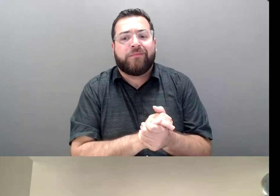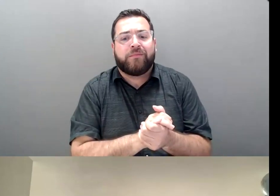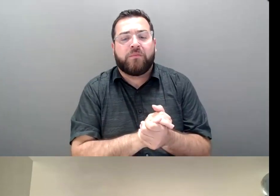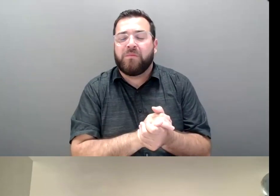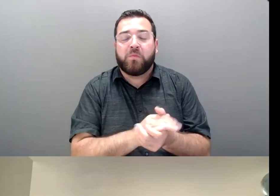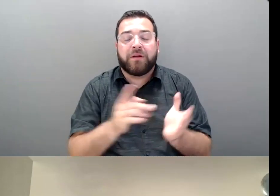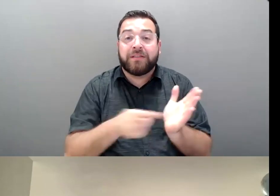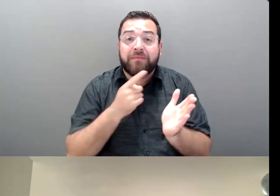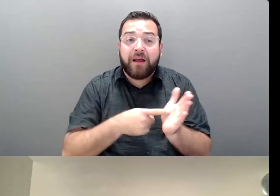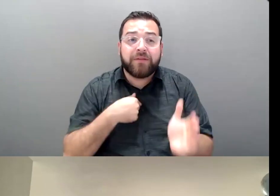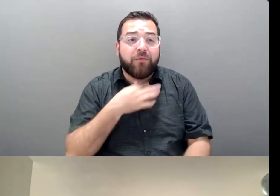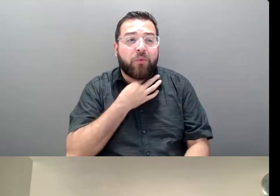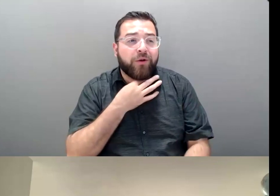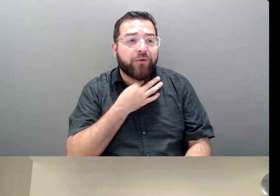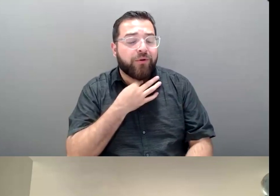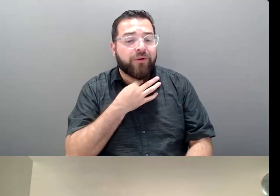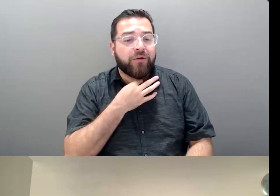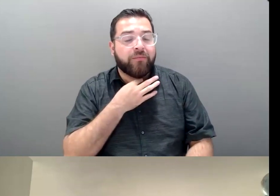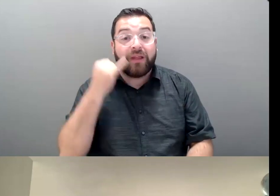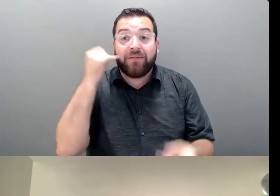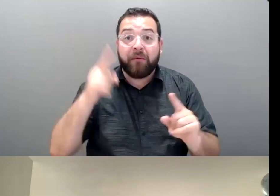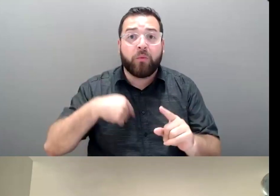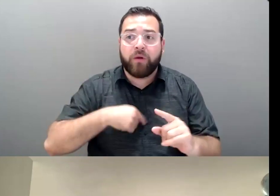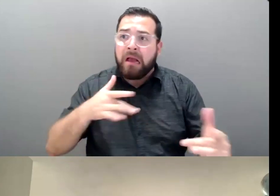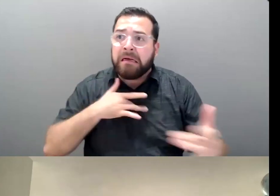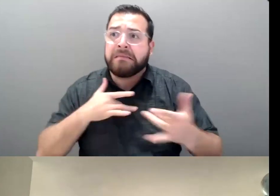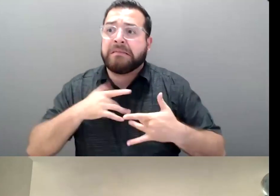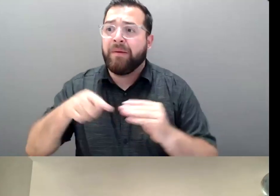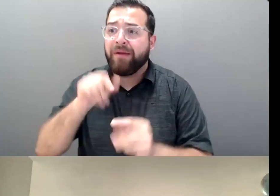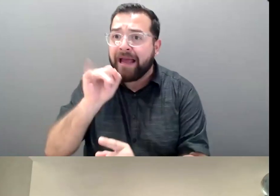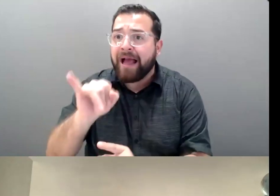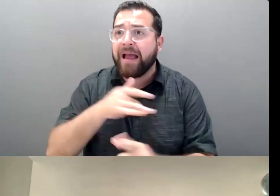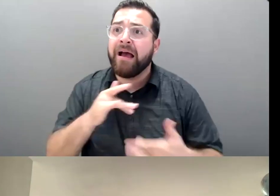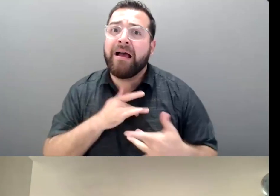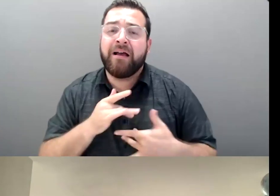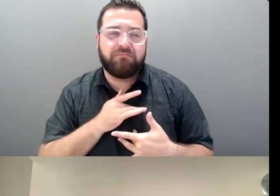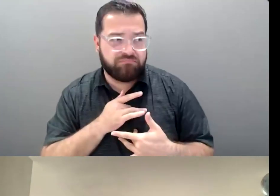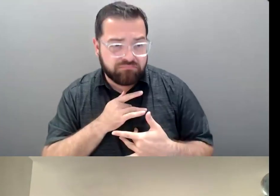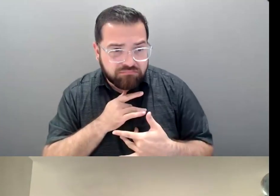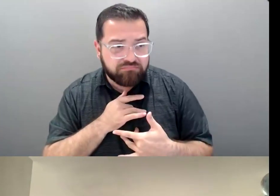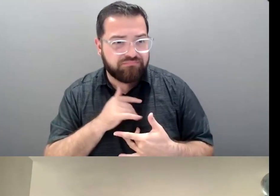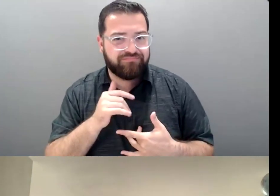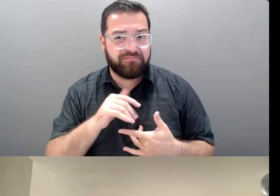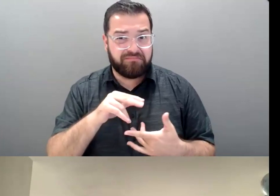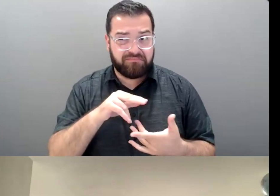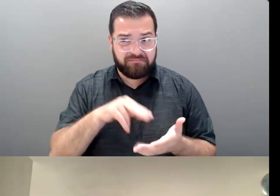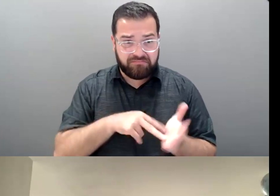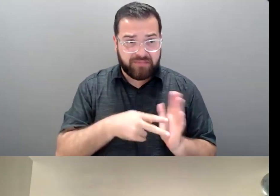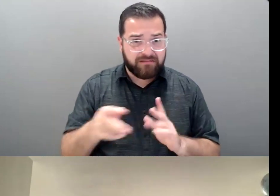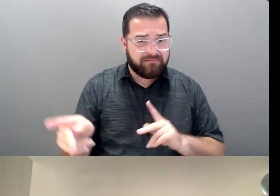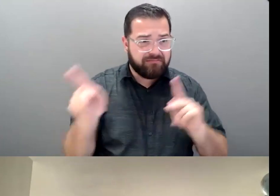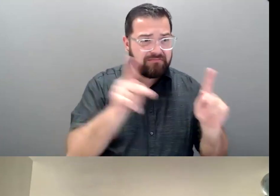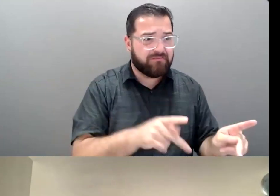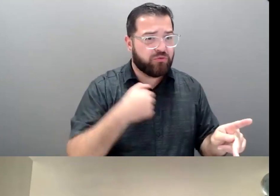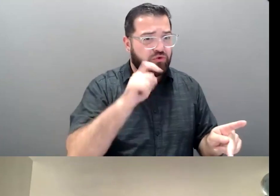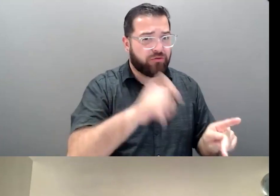sometimes I wonder if we're so concerned about this, then shouldn't we just be concerned about everything dealing with